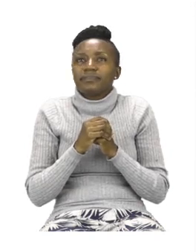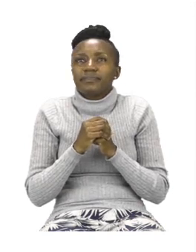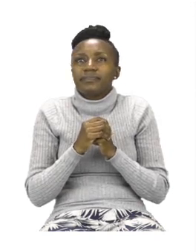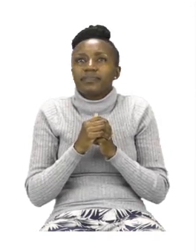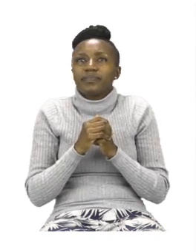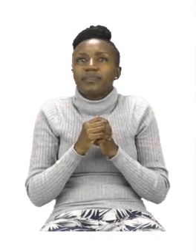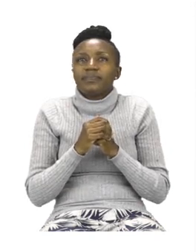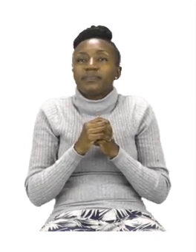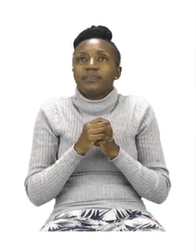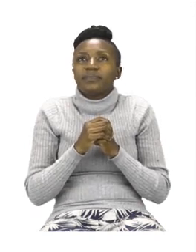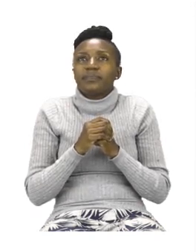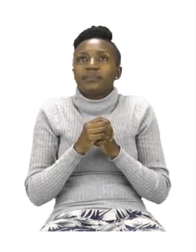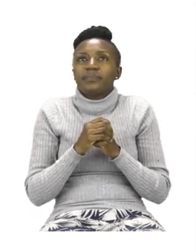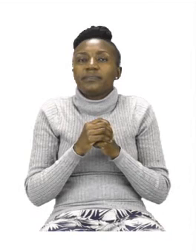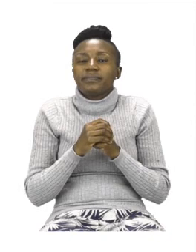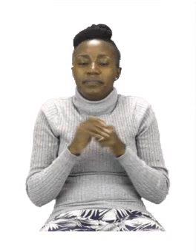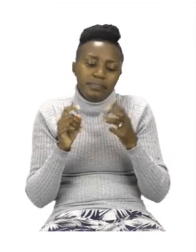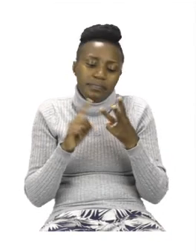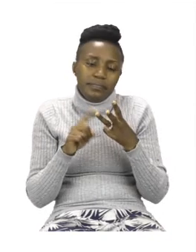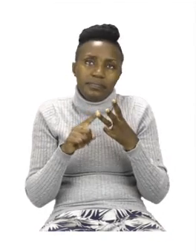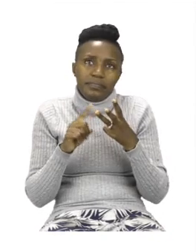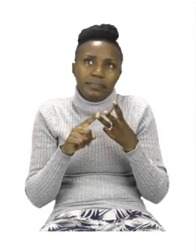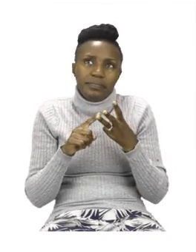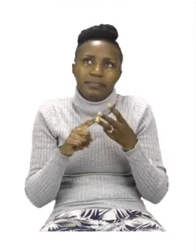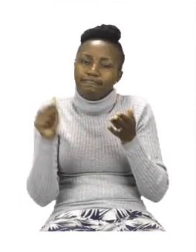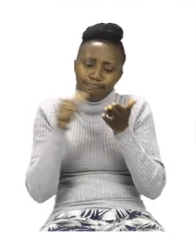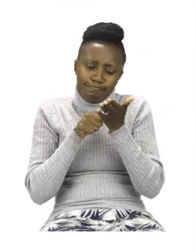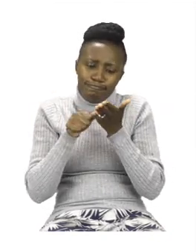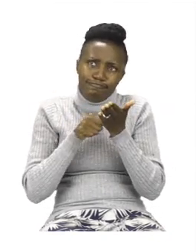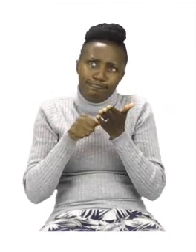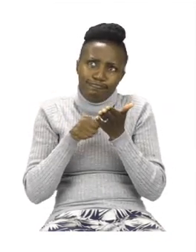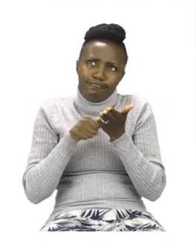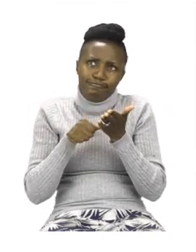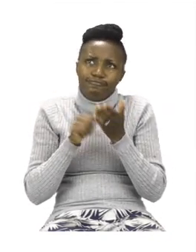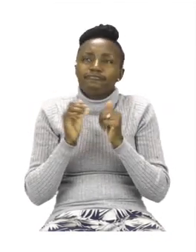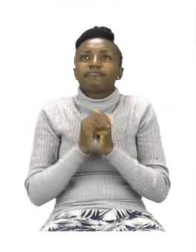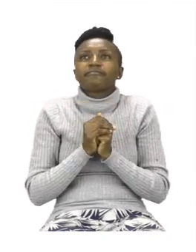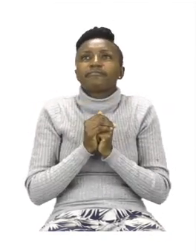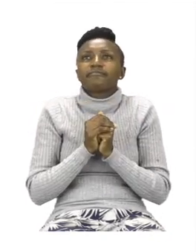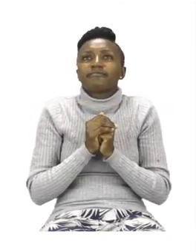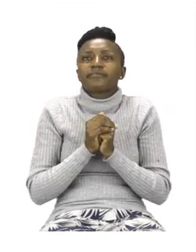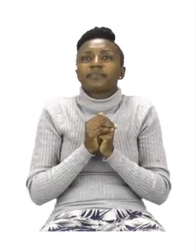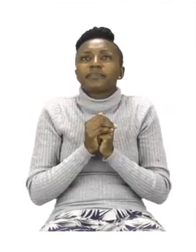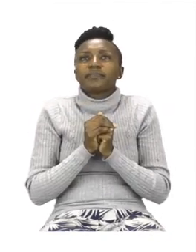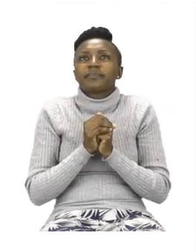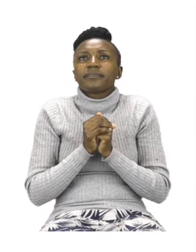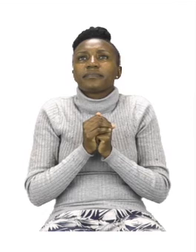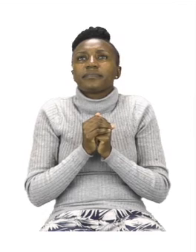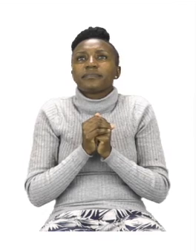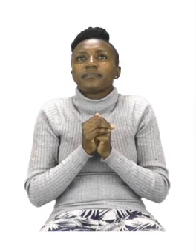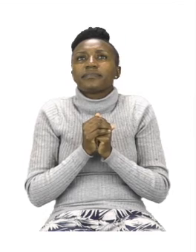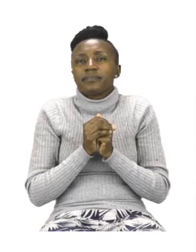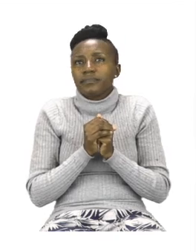draw. The next thing we have is an eraser. Now an eraser is the one that we can